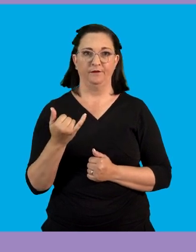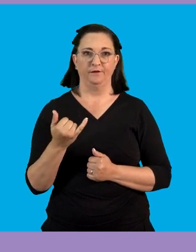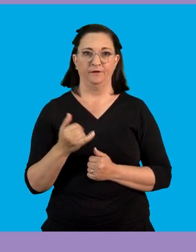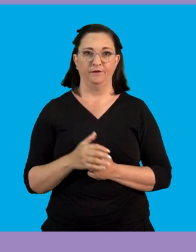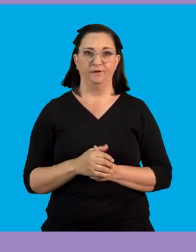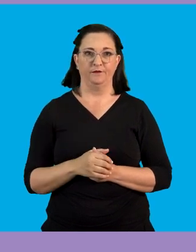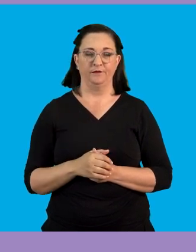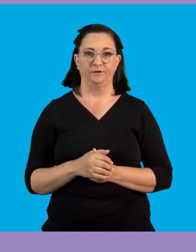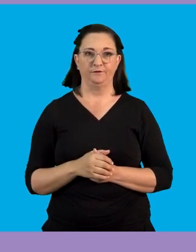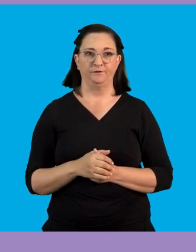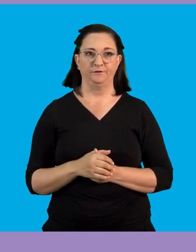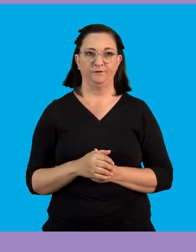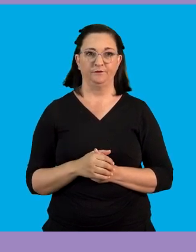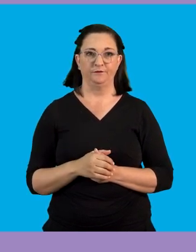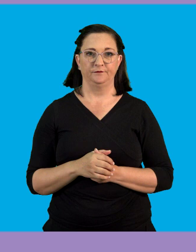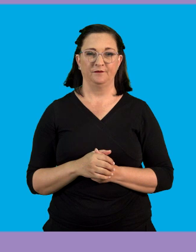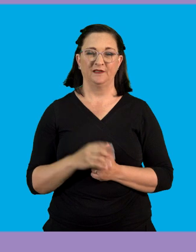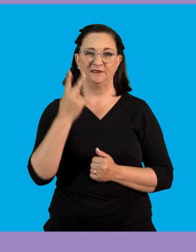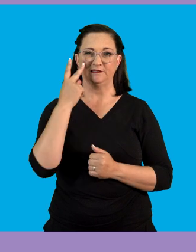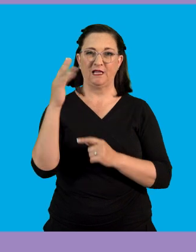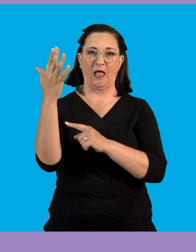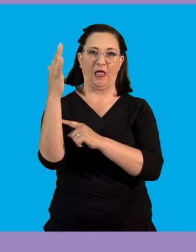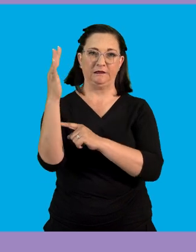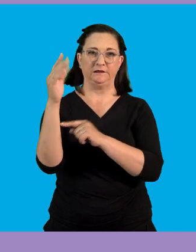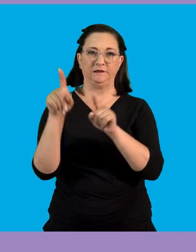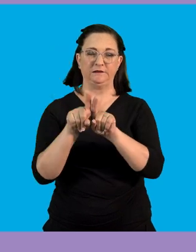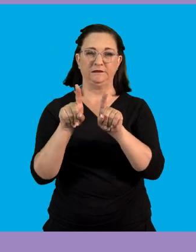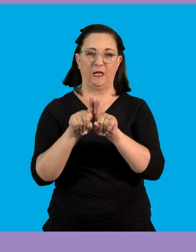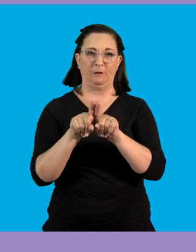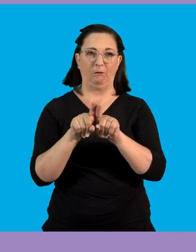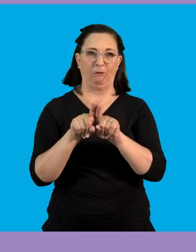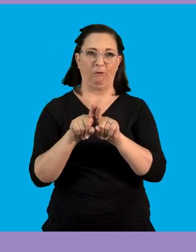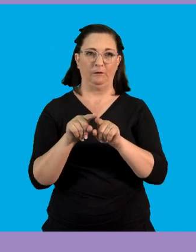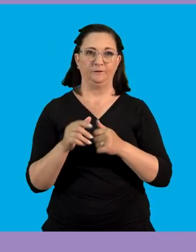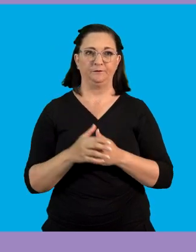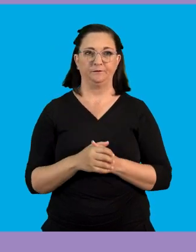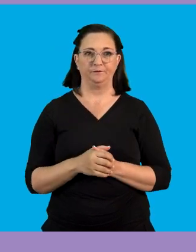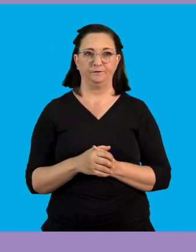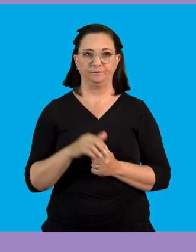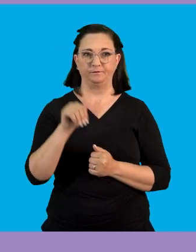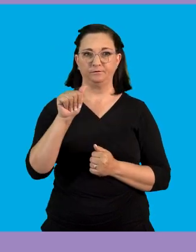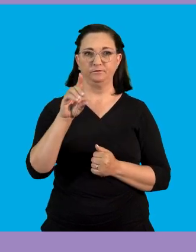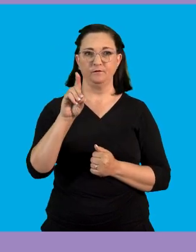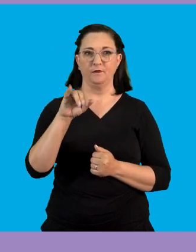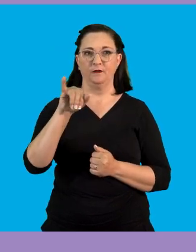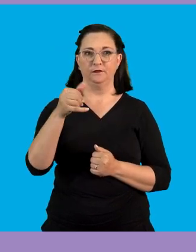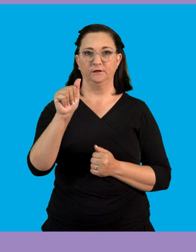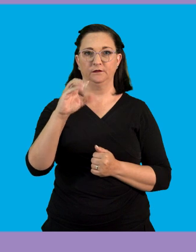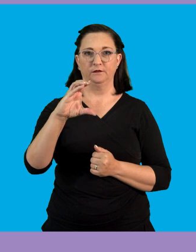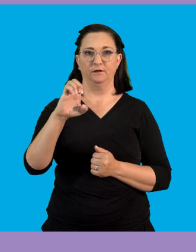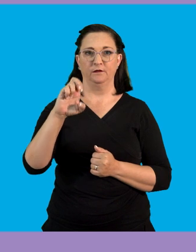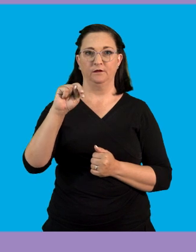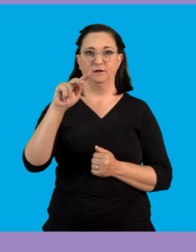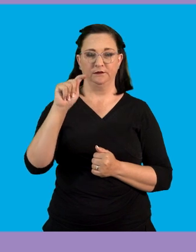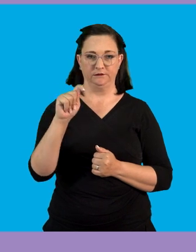of adjacent sides that are equal. Let's look at the shape of a kite, and you would see that when we say adjacent, adjacent